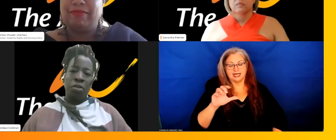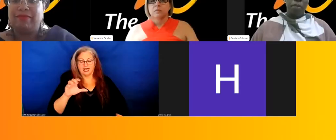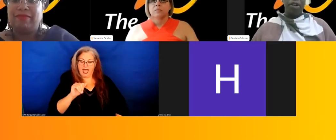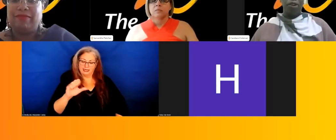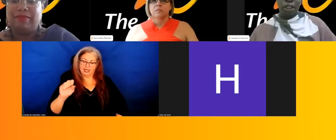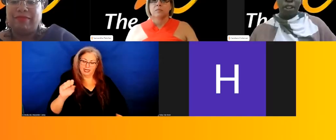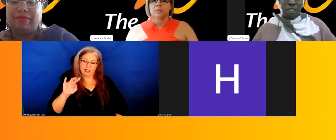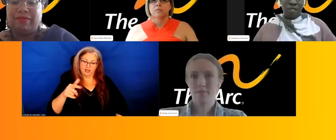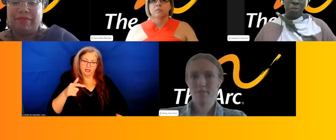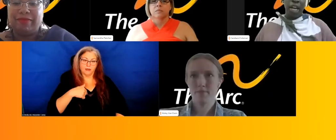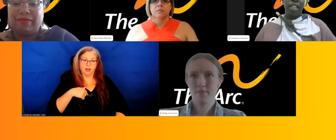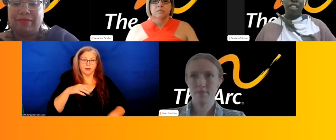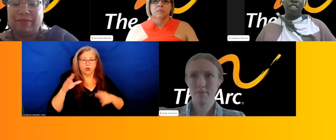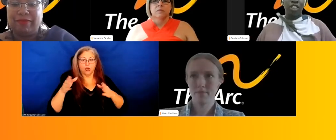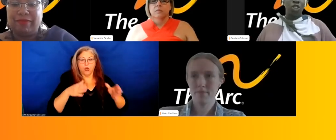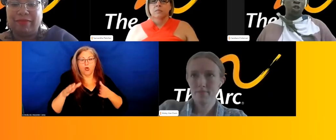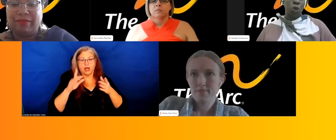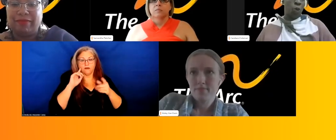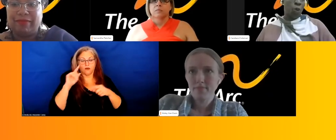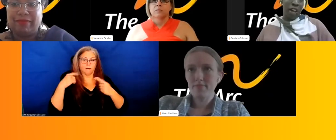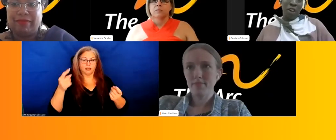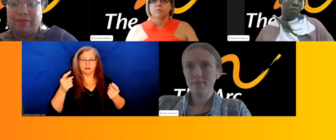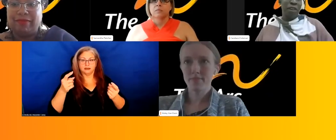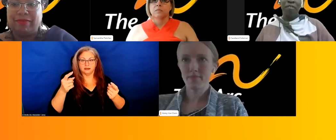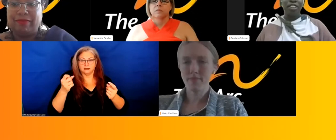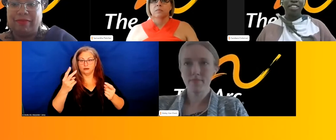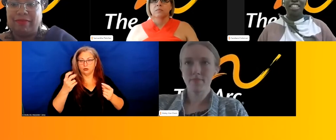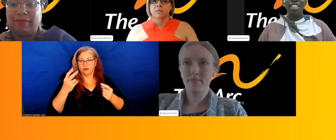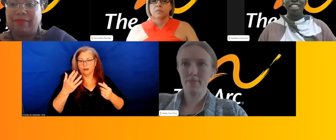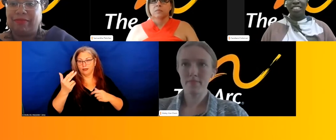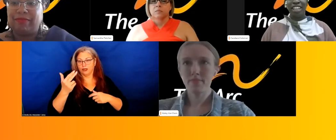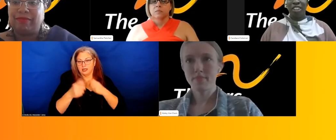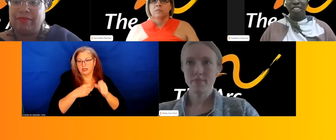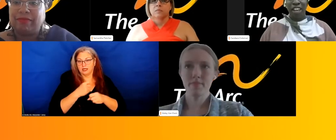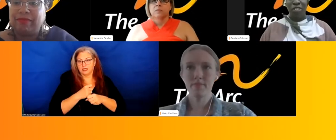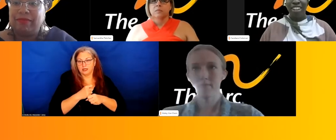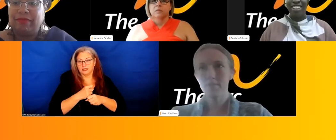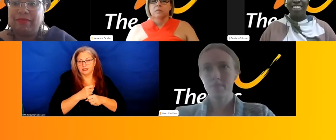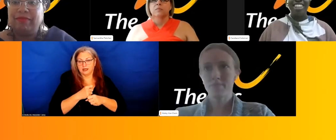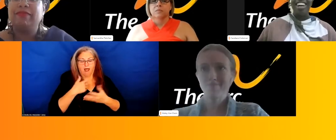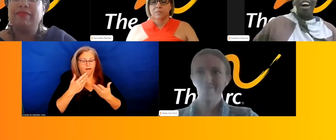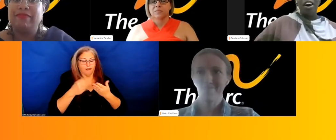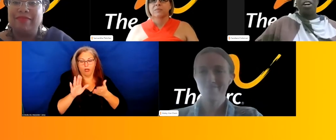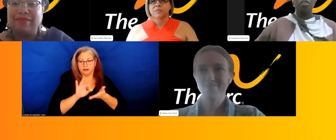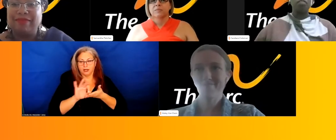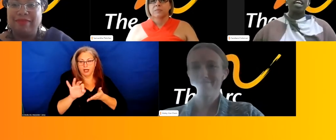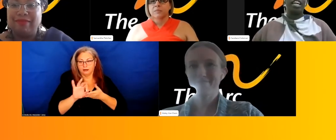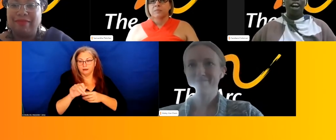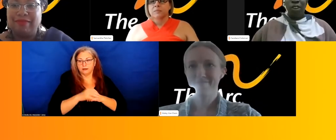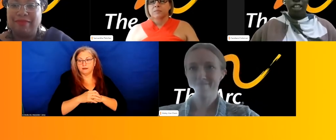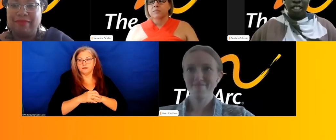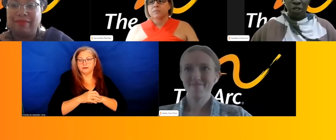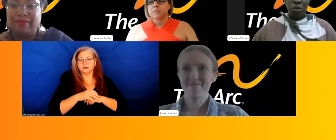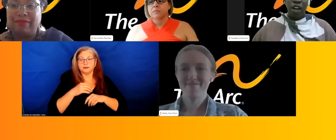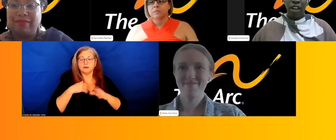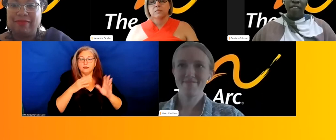I've been an organizer for the past, well, maybe 13 years. I lost count. And I